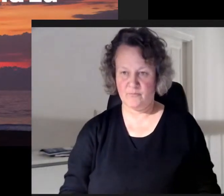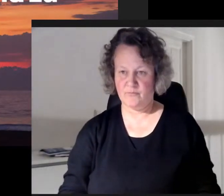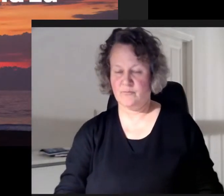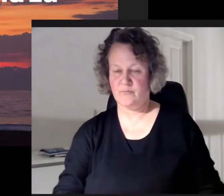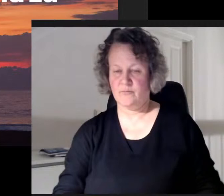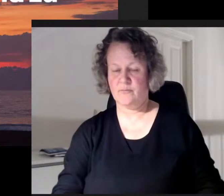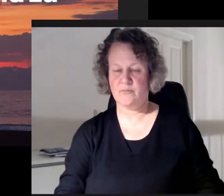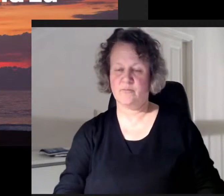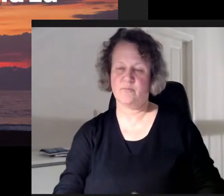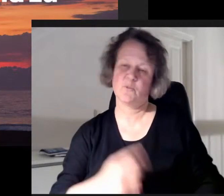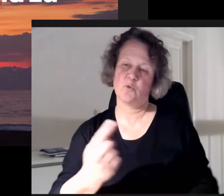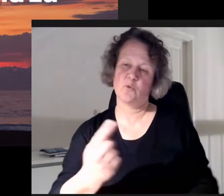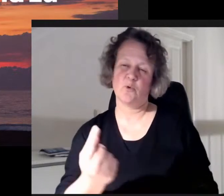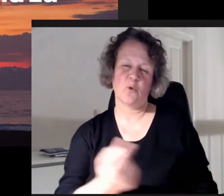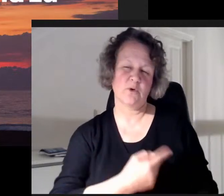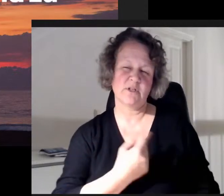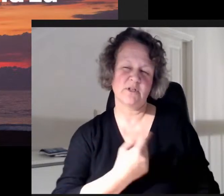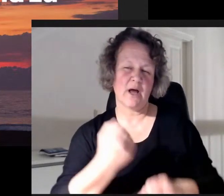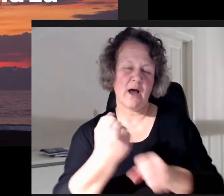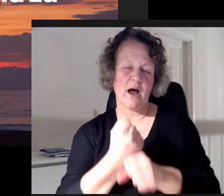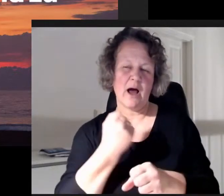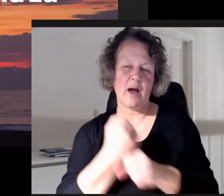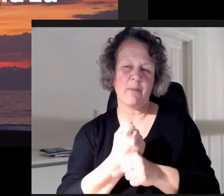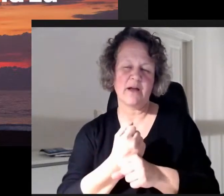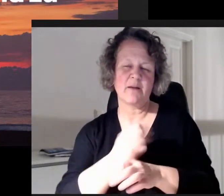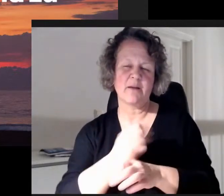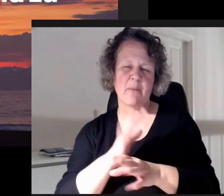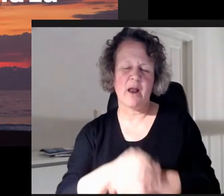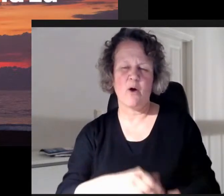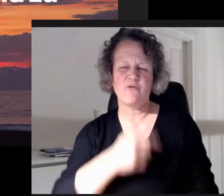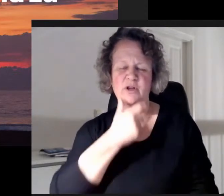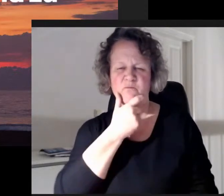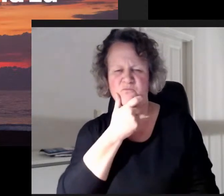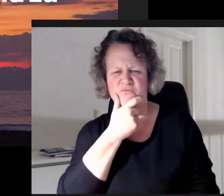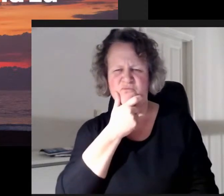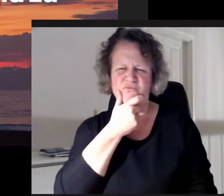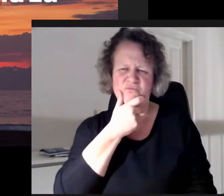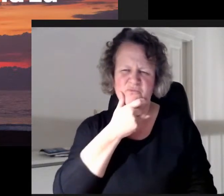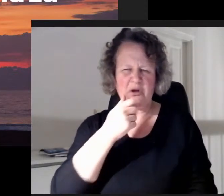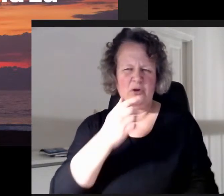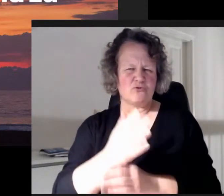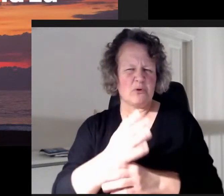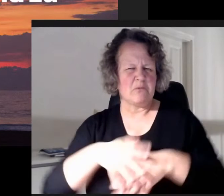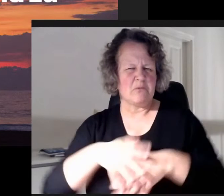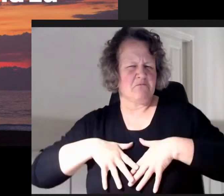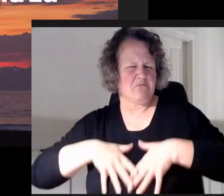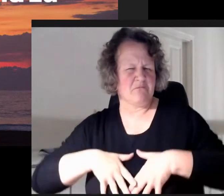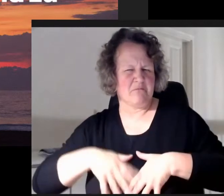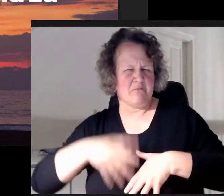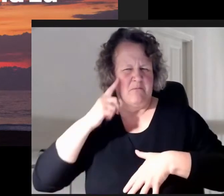have and the corresponding levels with which they can trigger are completely different.